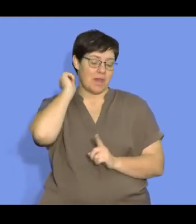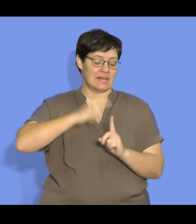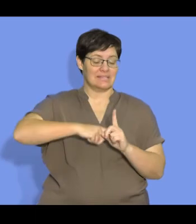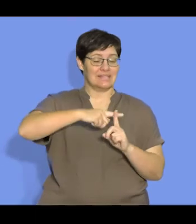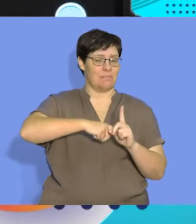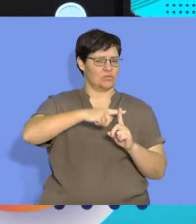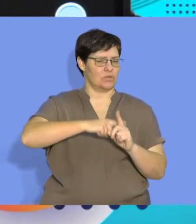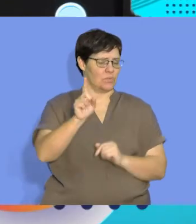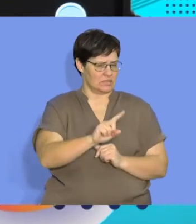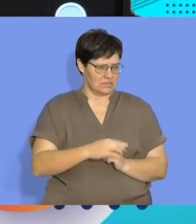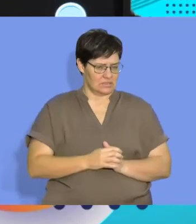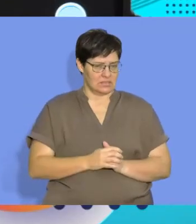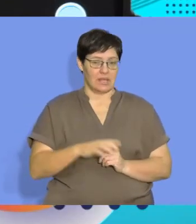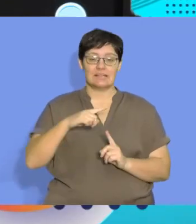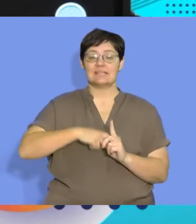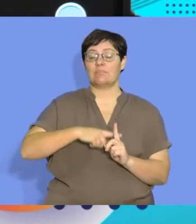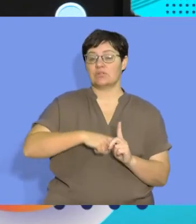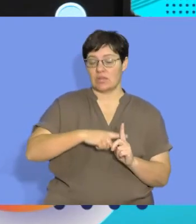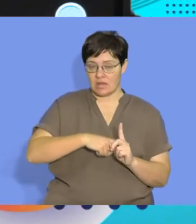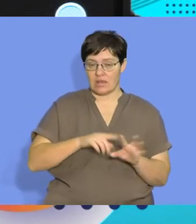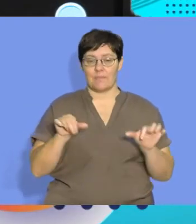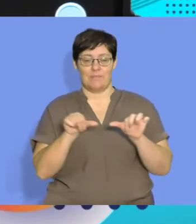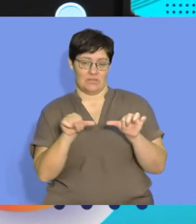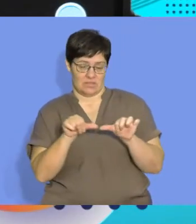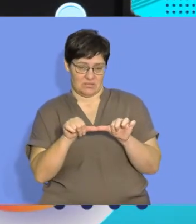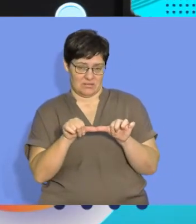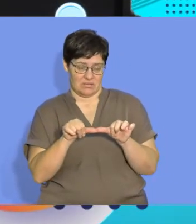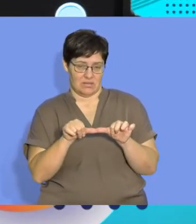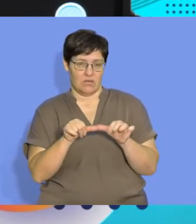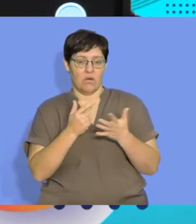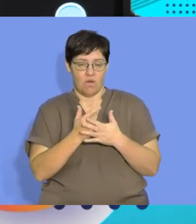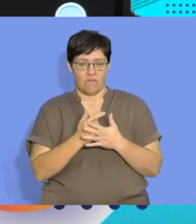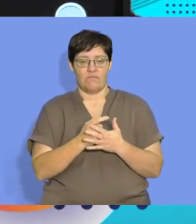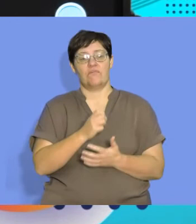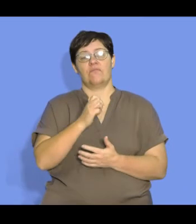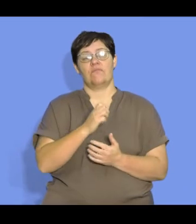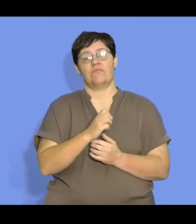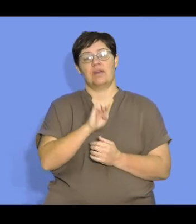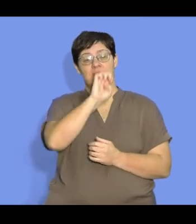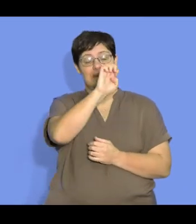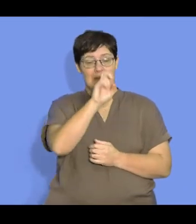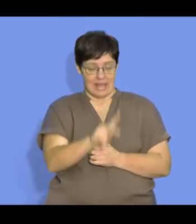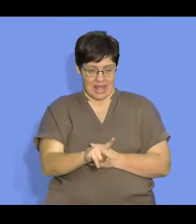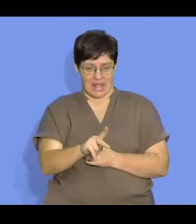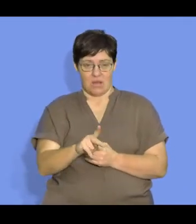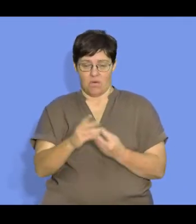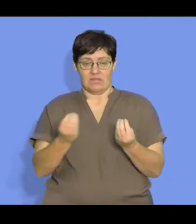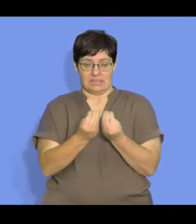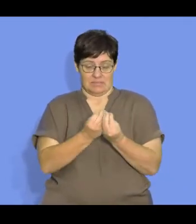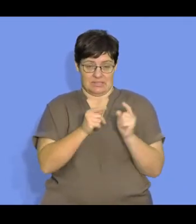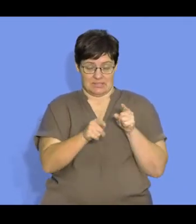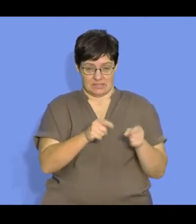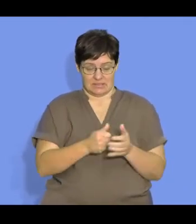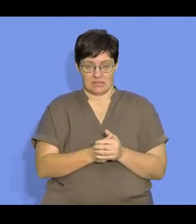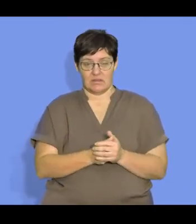temperature is. Remember, temperature is a measure of the kinetic energy of a substance. So if you have